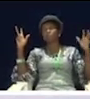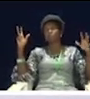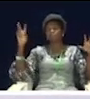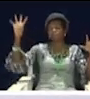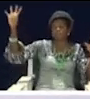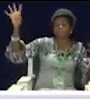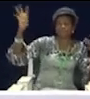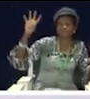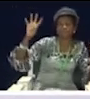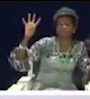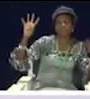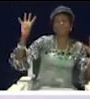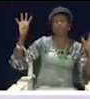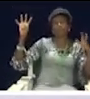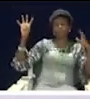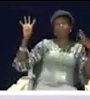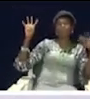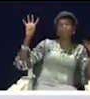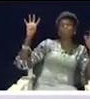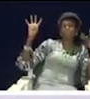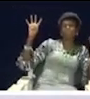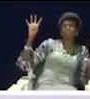Four.